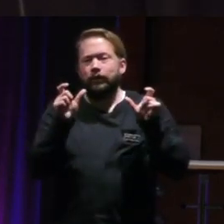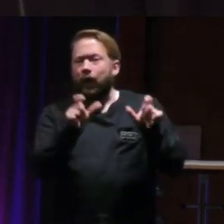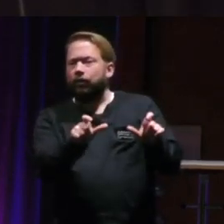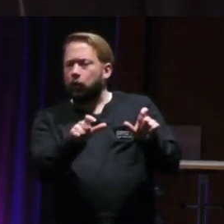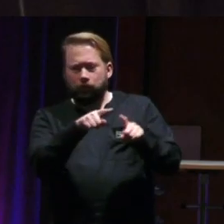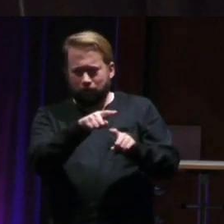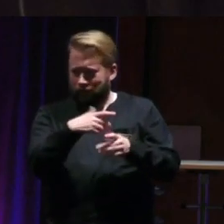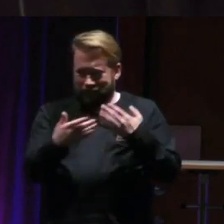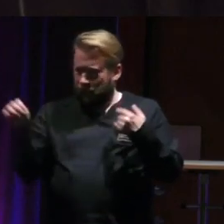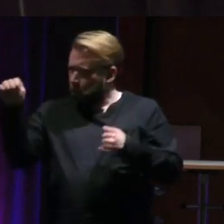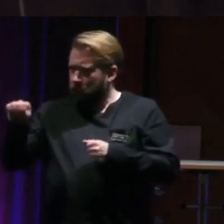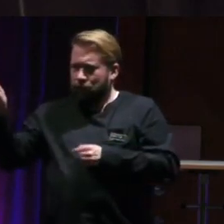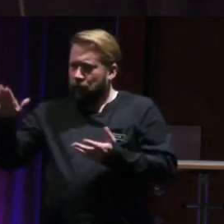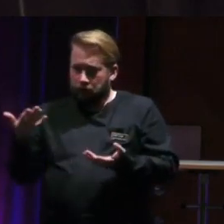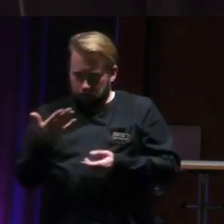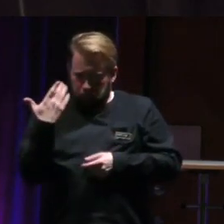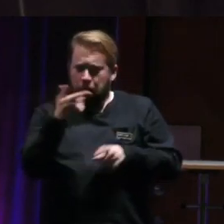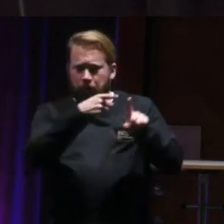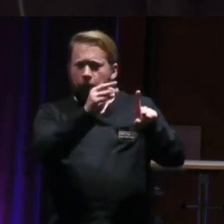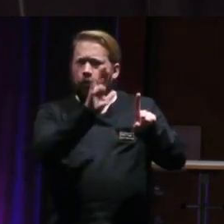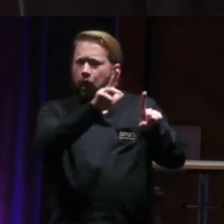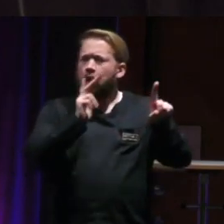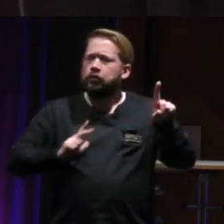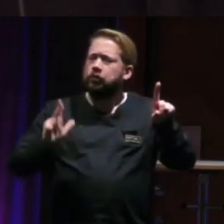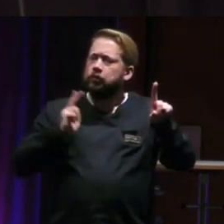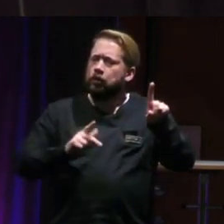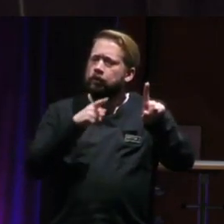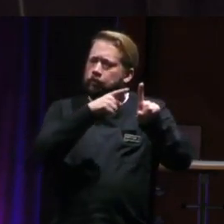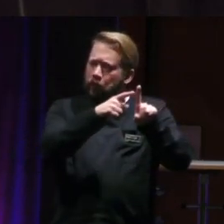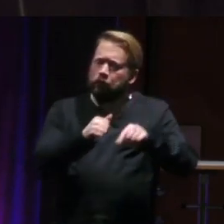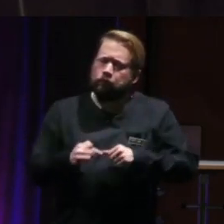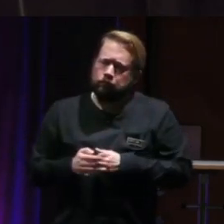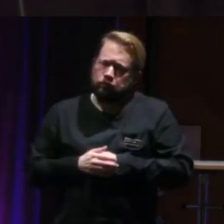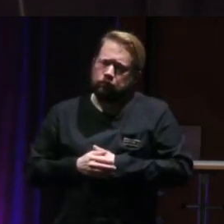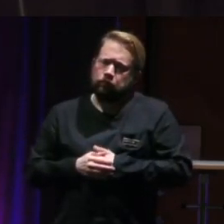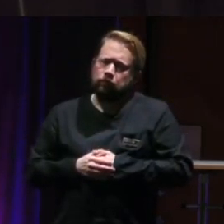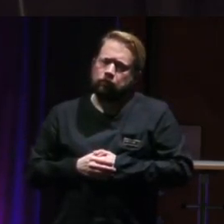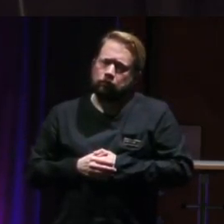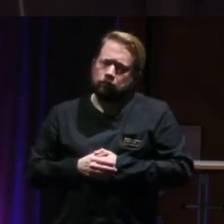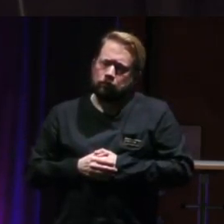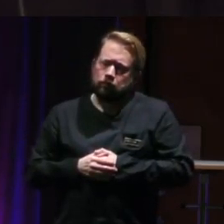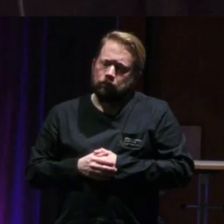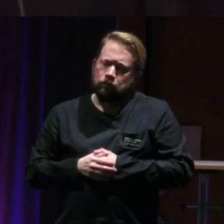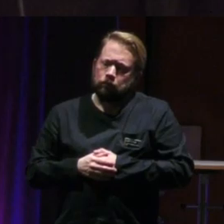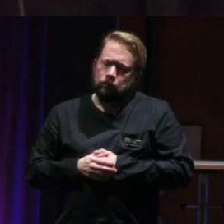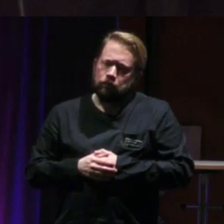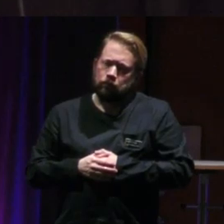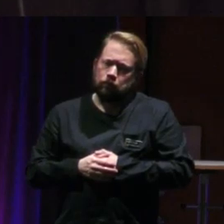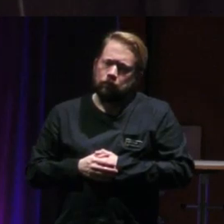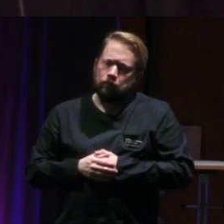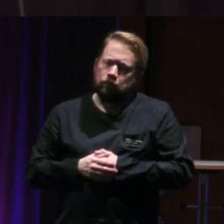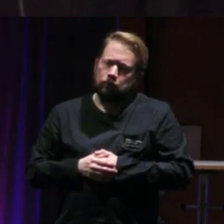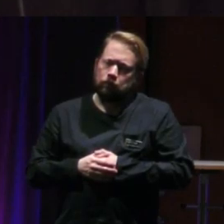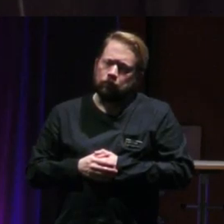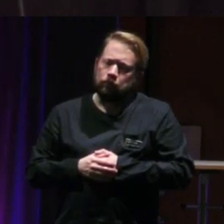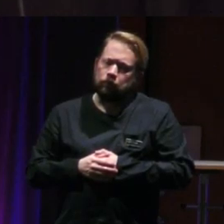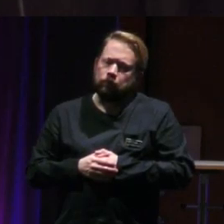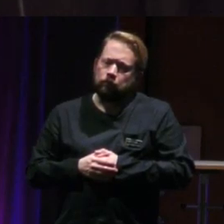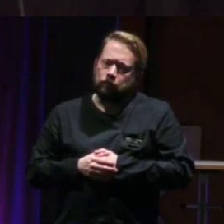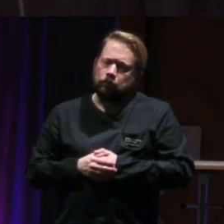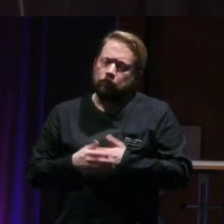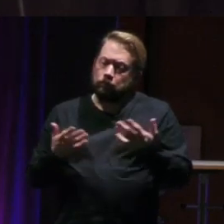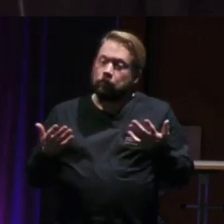show to your friends. And each thing you can just like show what is going on in